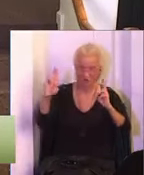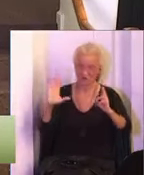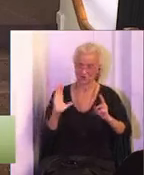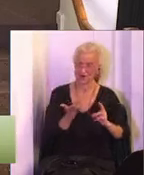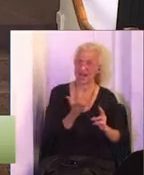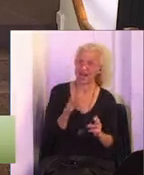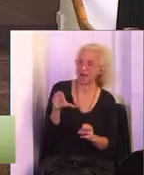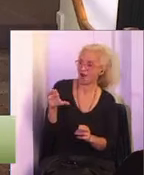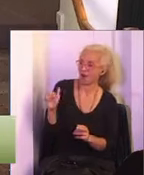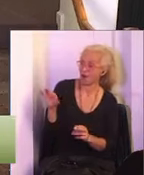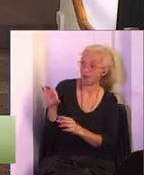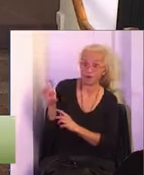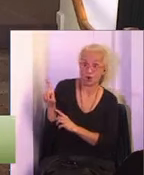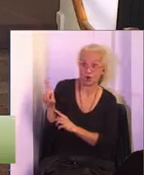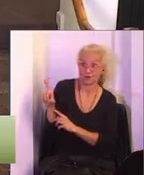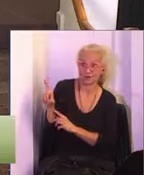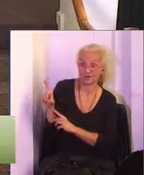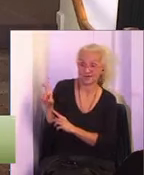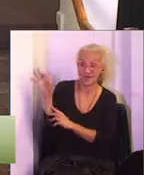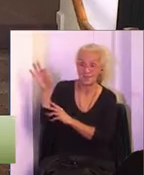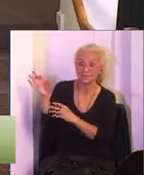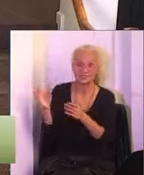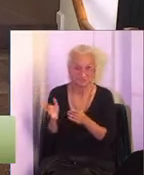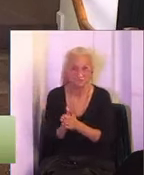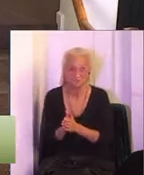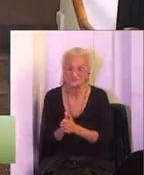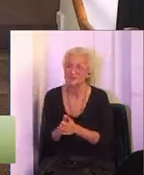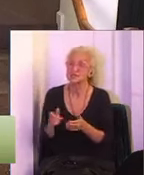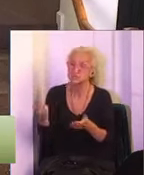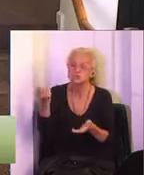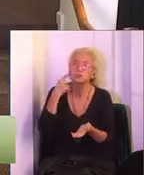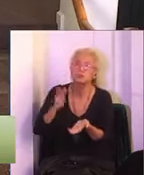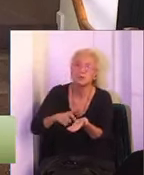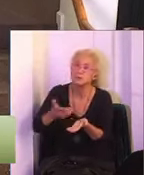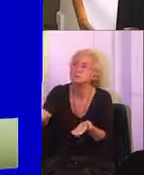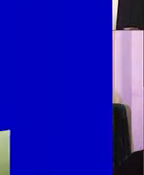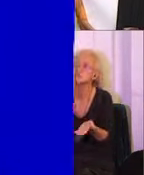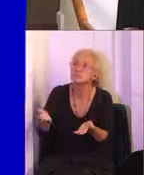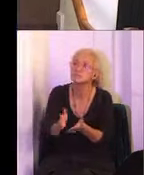card ministry. You will note that